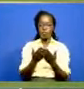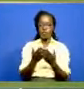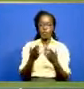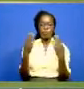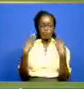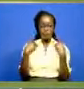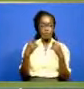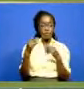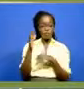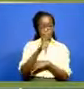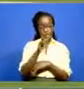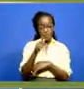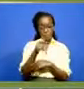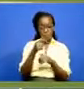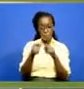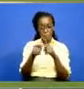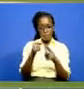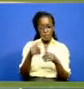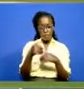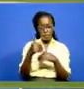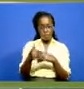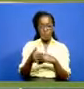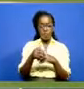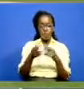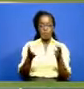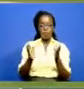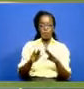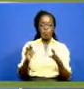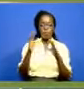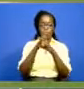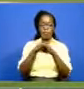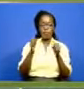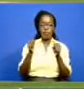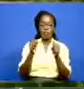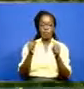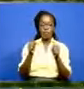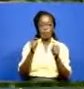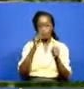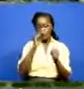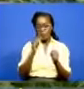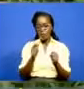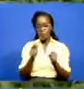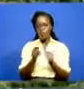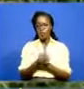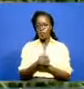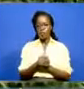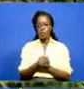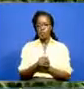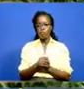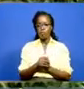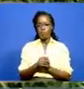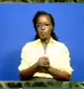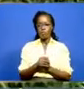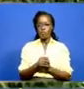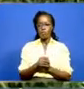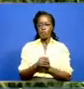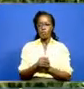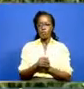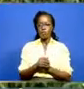was cancelled following the death of Tanzania President John Pombe Magufuli. Tunashukuru kwa namna